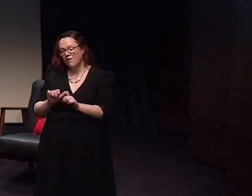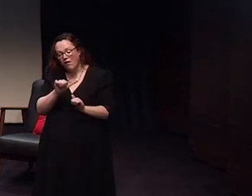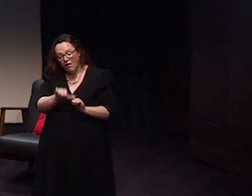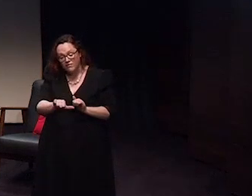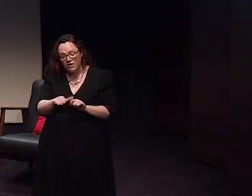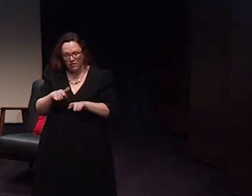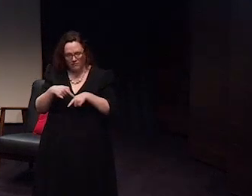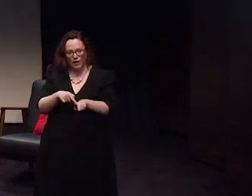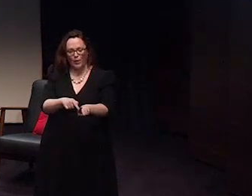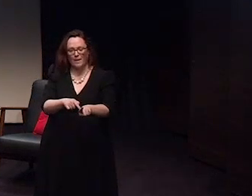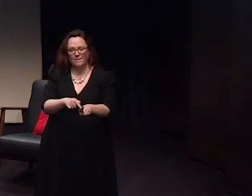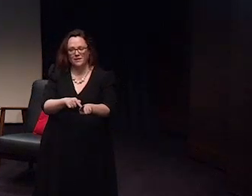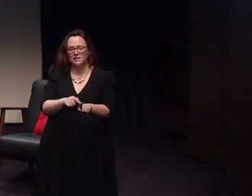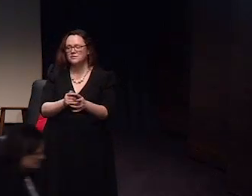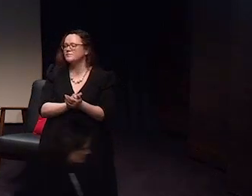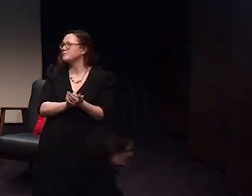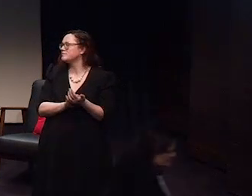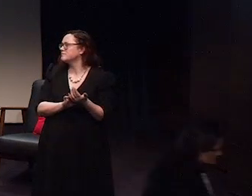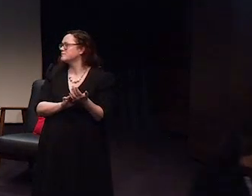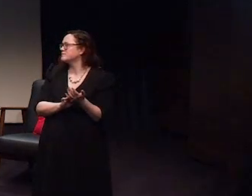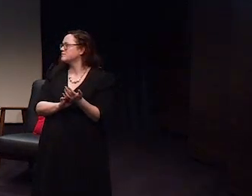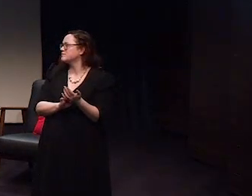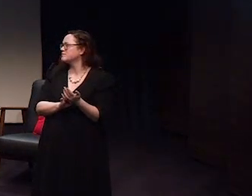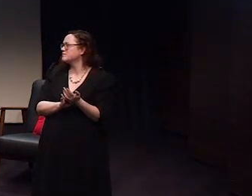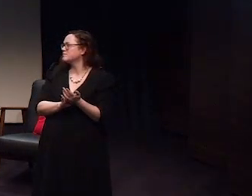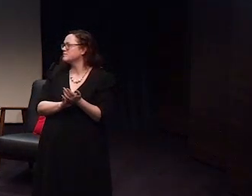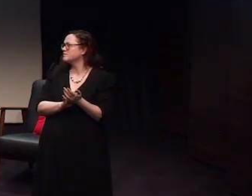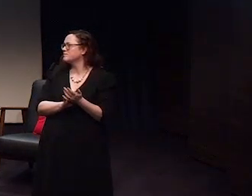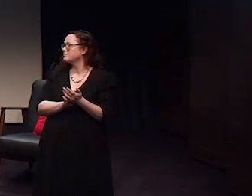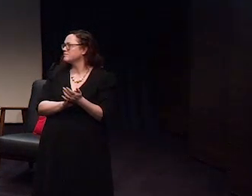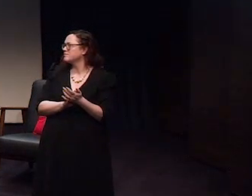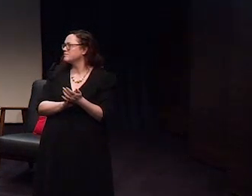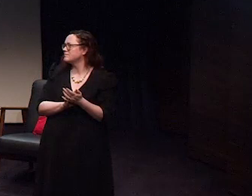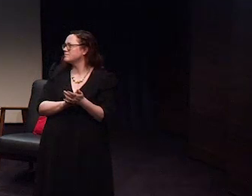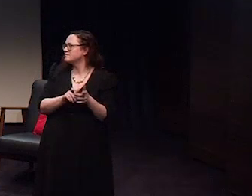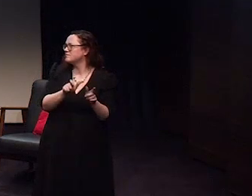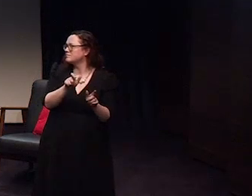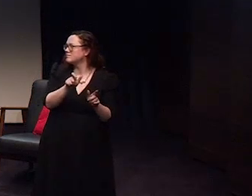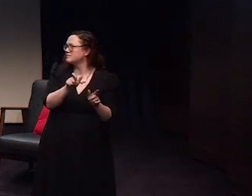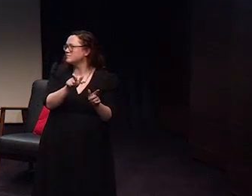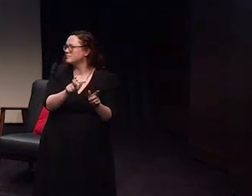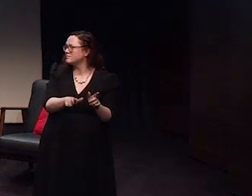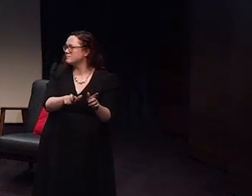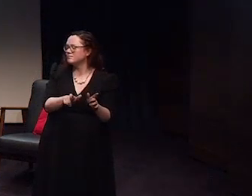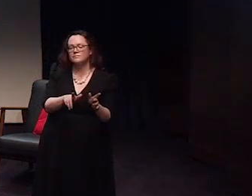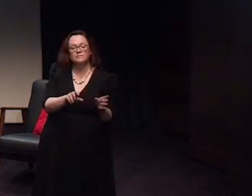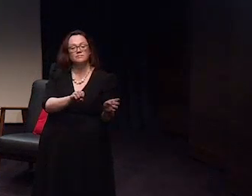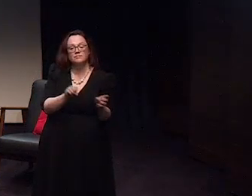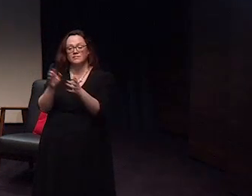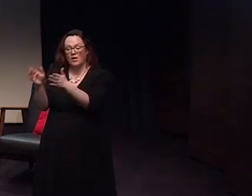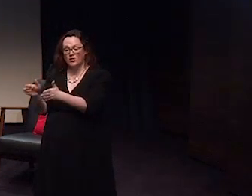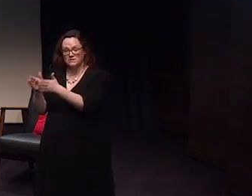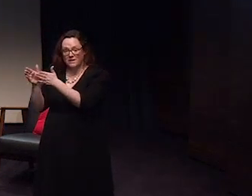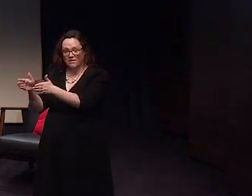of the intervention, especially the transport to the patient to the hospital. They help the paramedics to find the best place for the patient